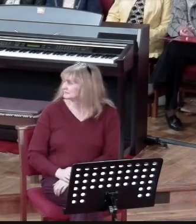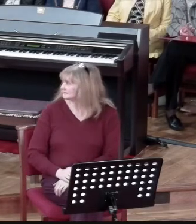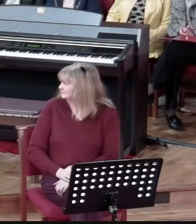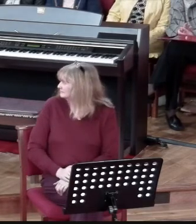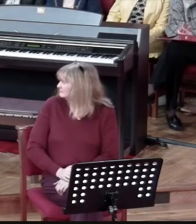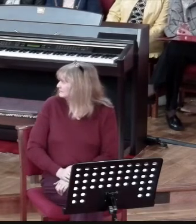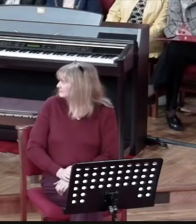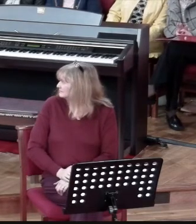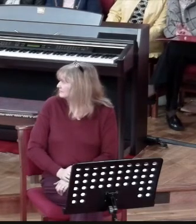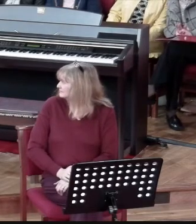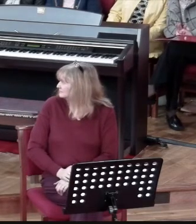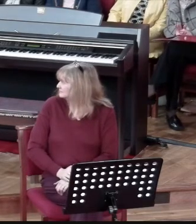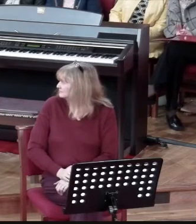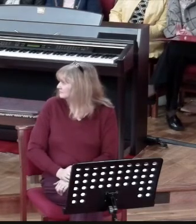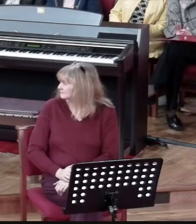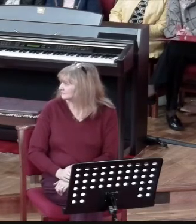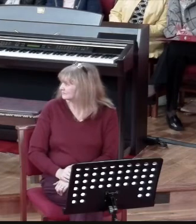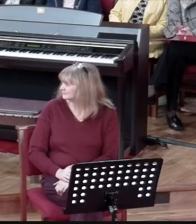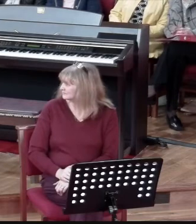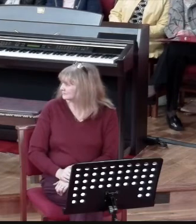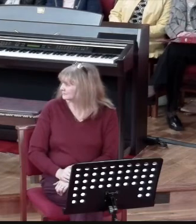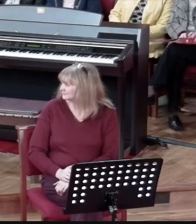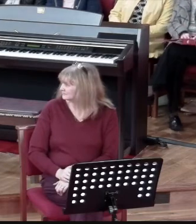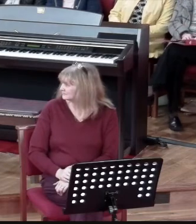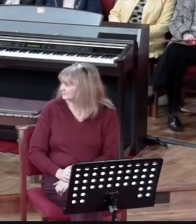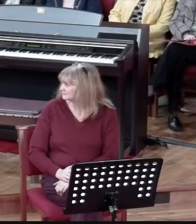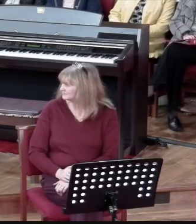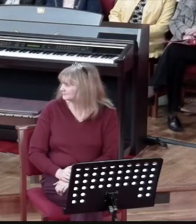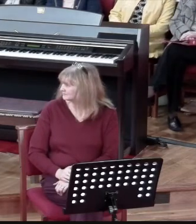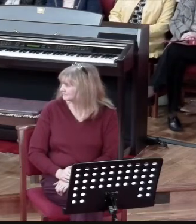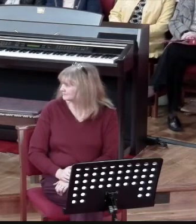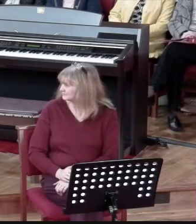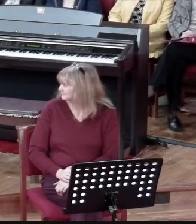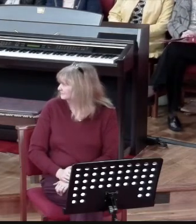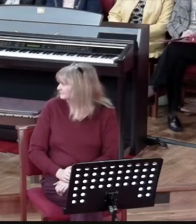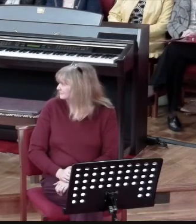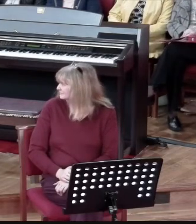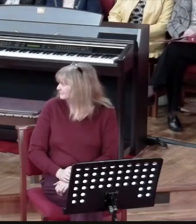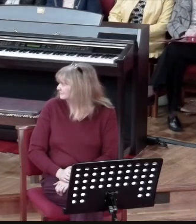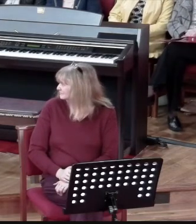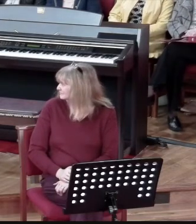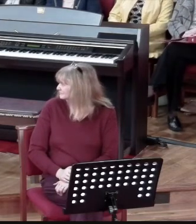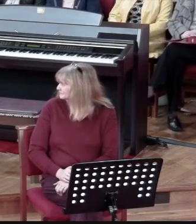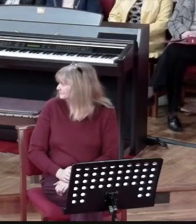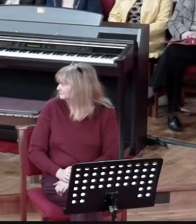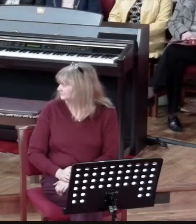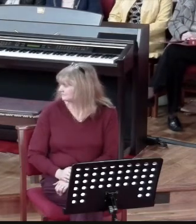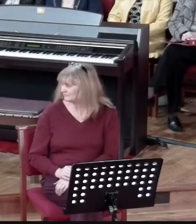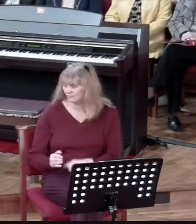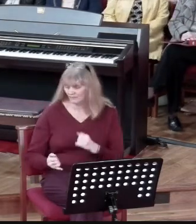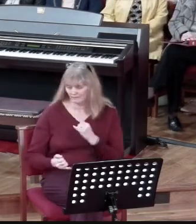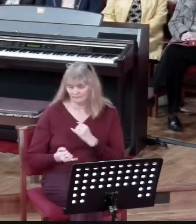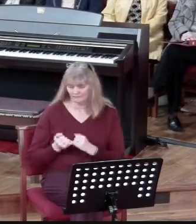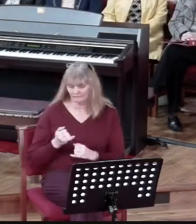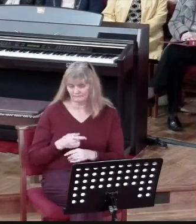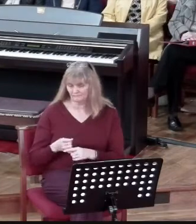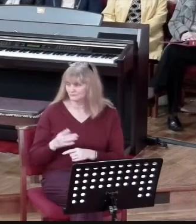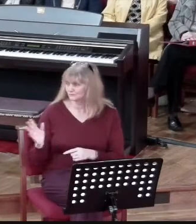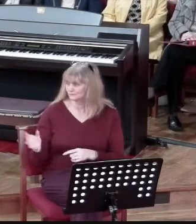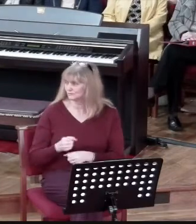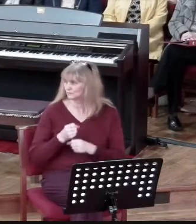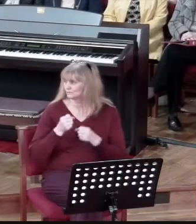And I know there's somebody over there who really should get a chance because they said it last week. And so they were brave last. Thank you. Come on then. Come